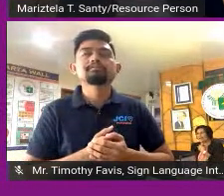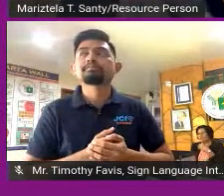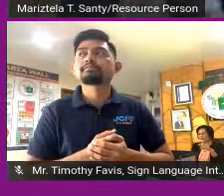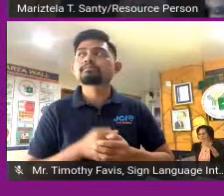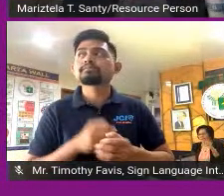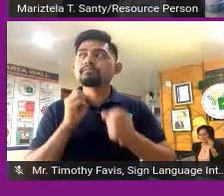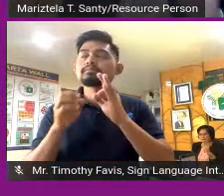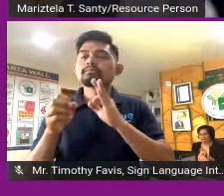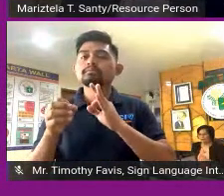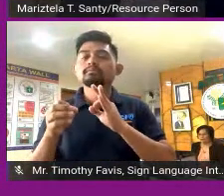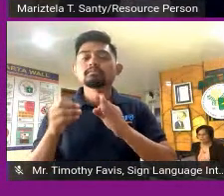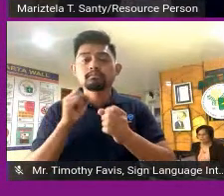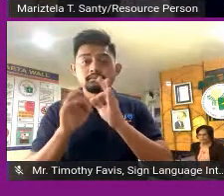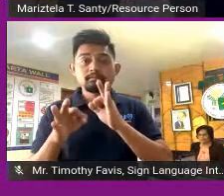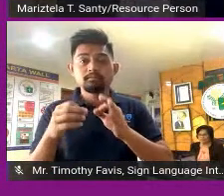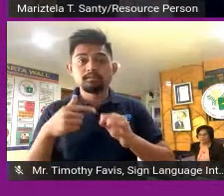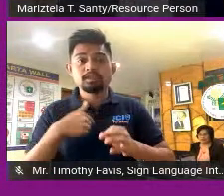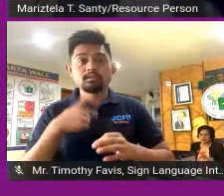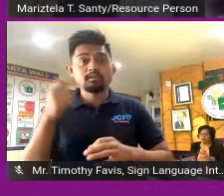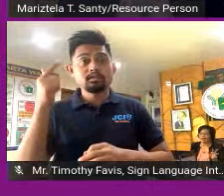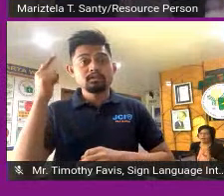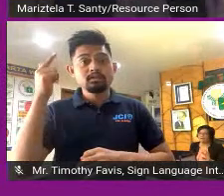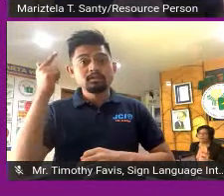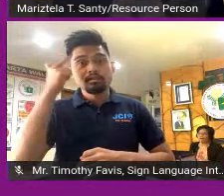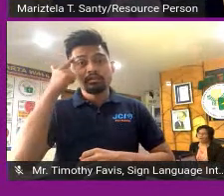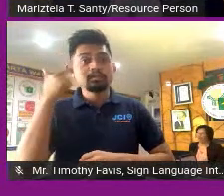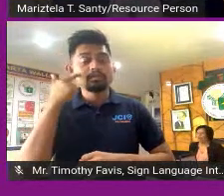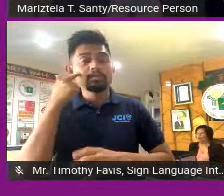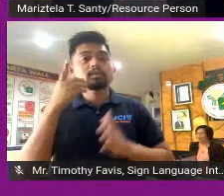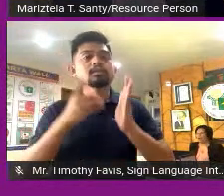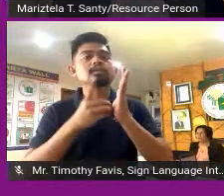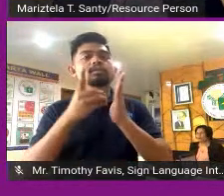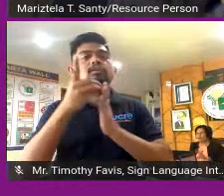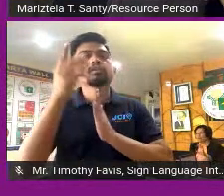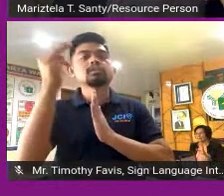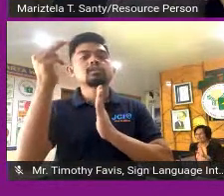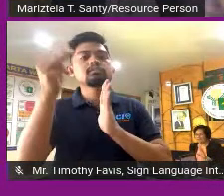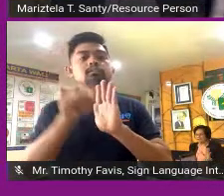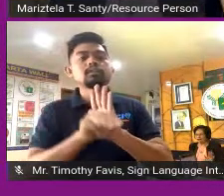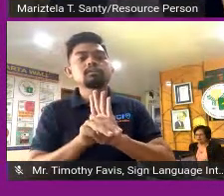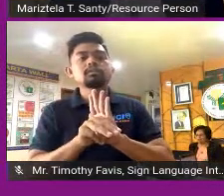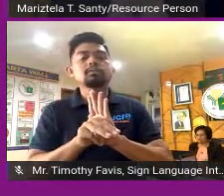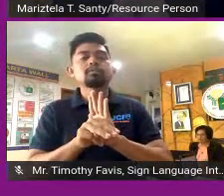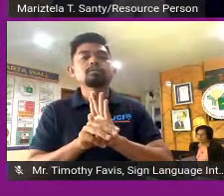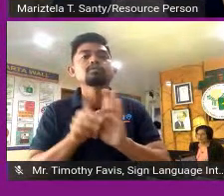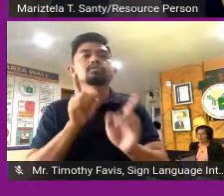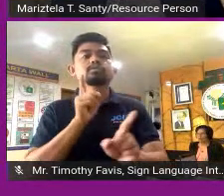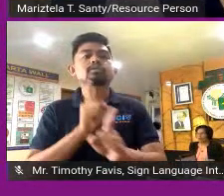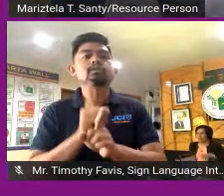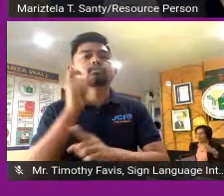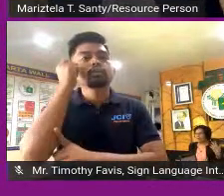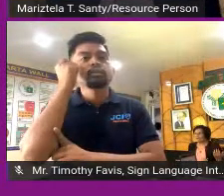basically, pag tayo ay nag-gender in development, inuuna natin ito, a